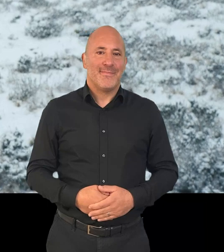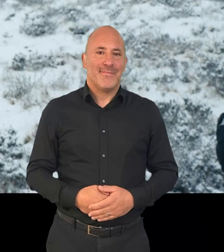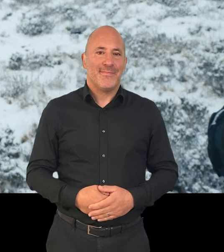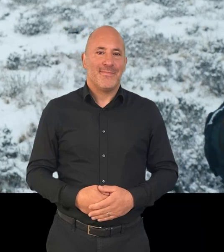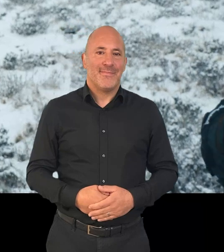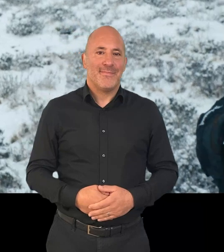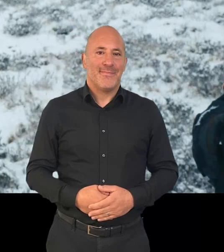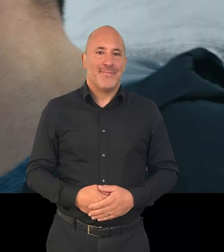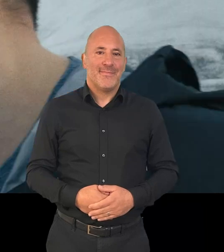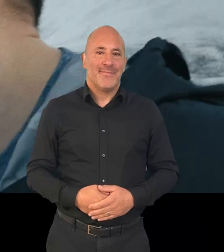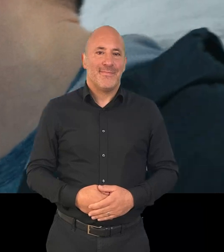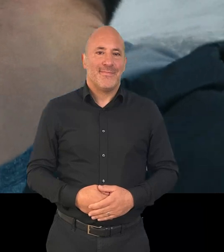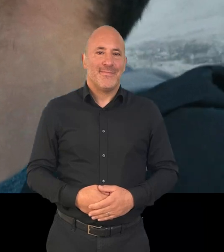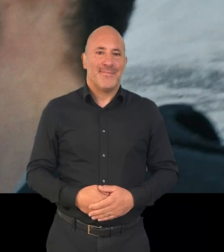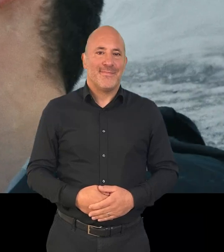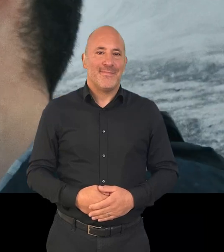You just see like.